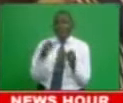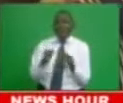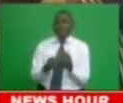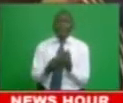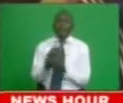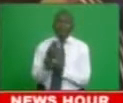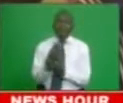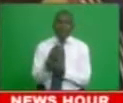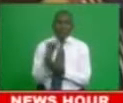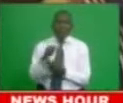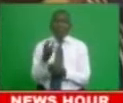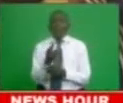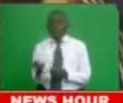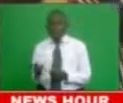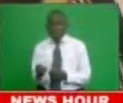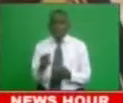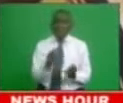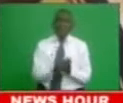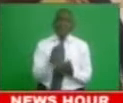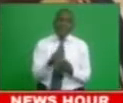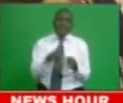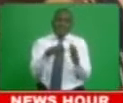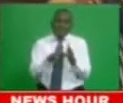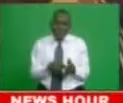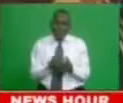the stock of resources which were required